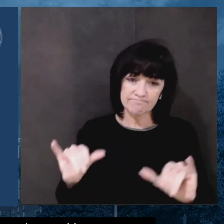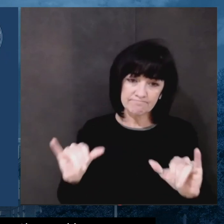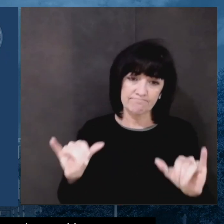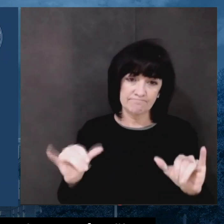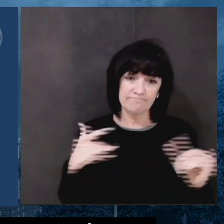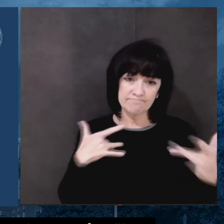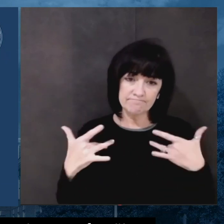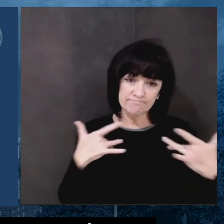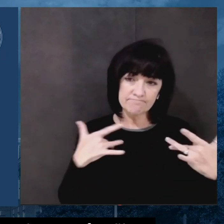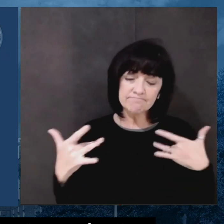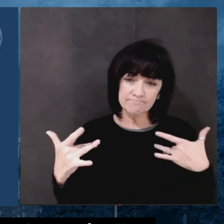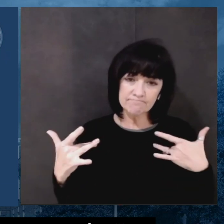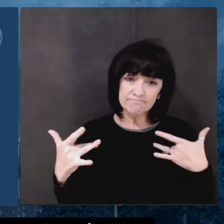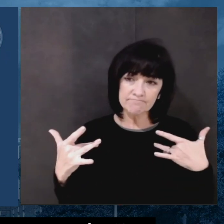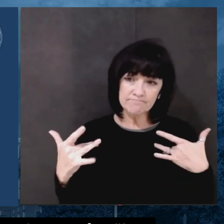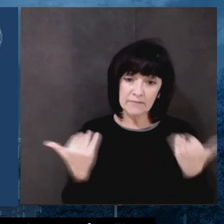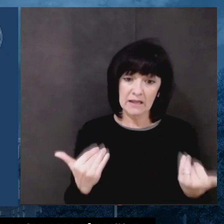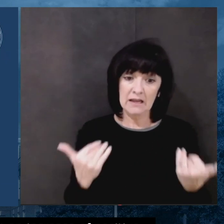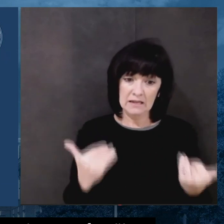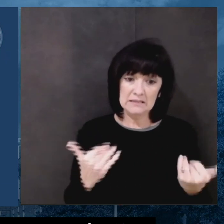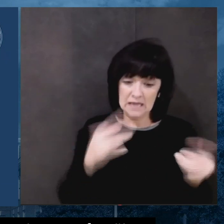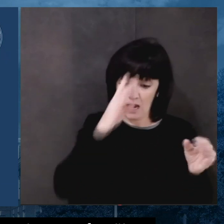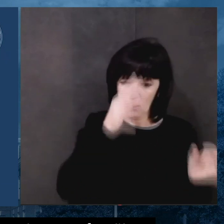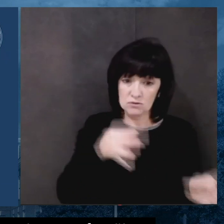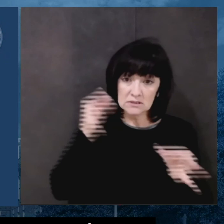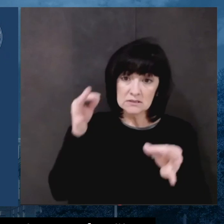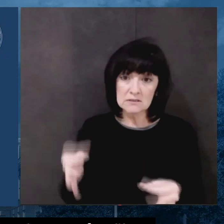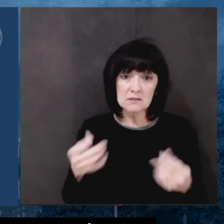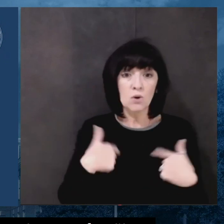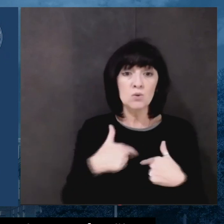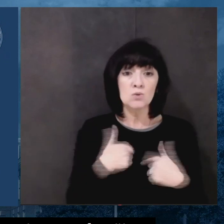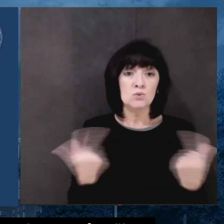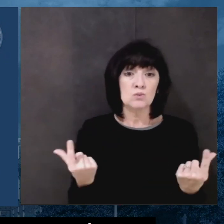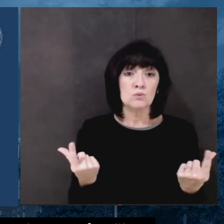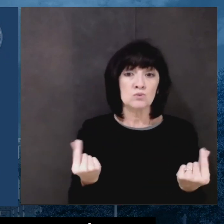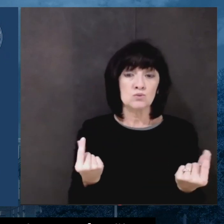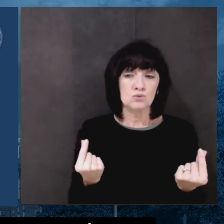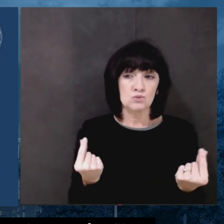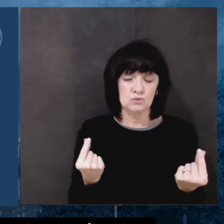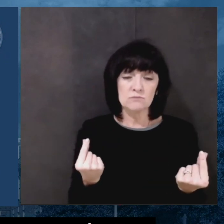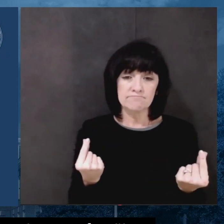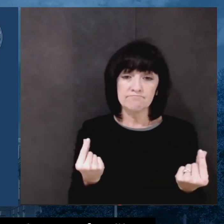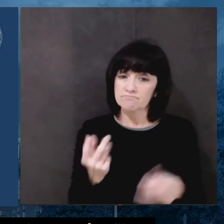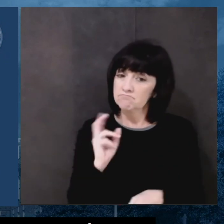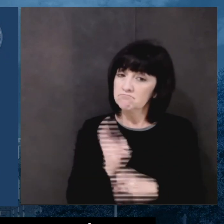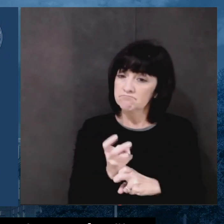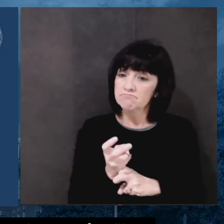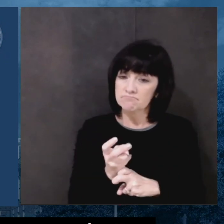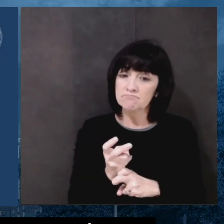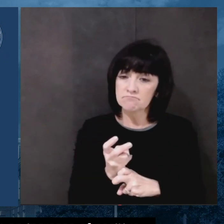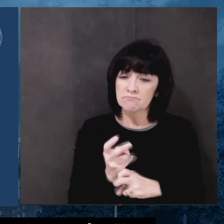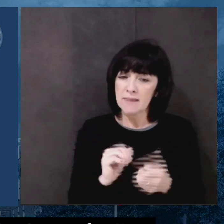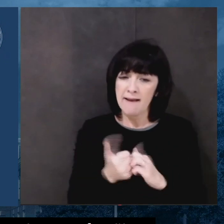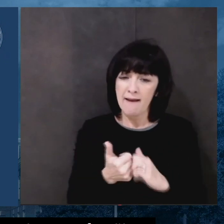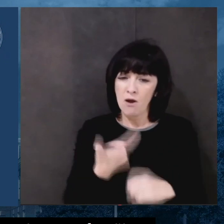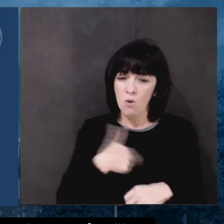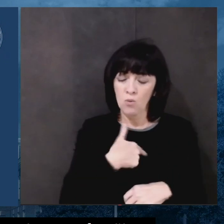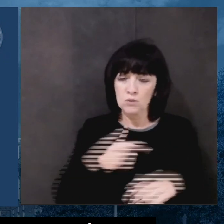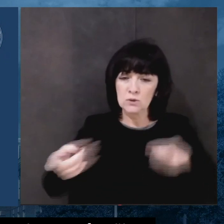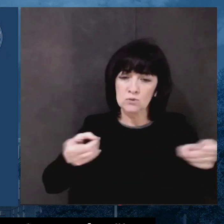We have some difficult decisions to make as we try to get this surge under